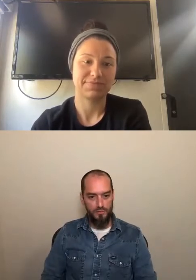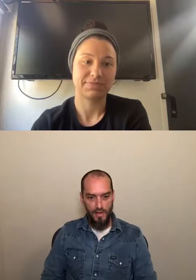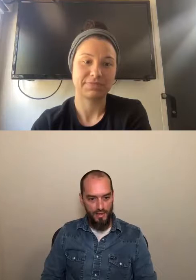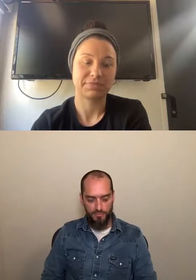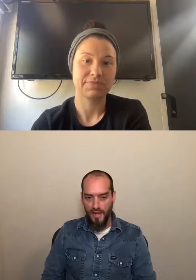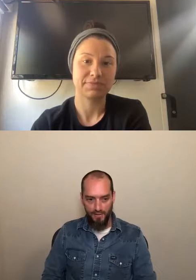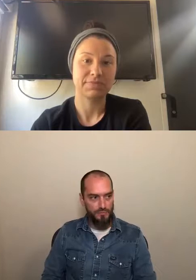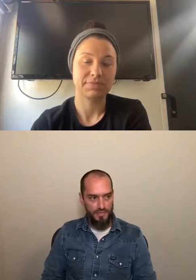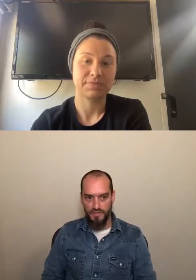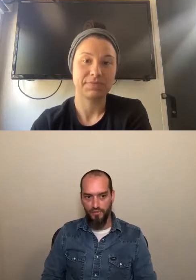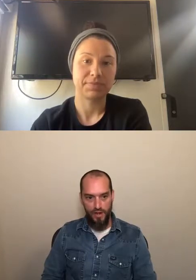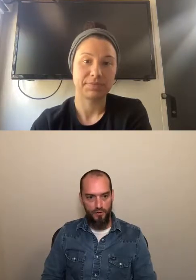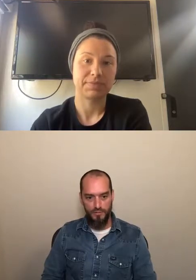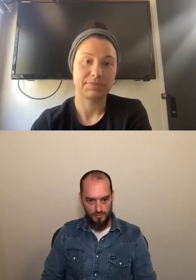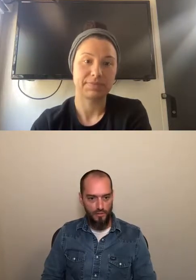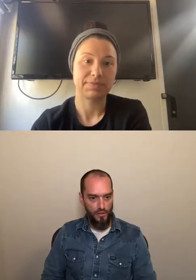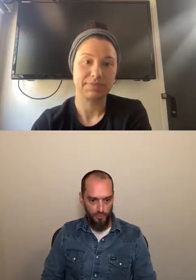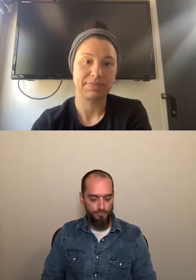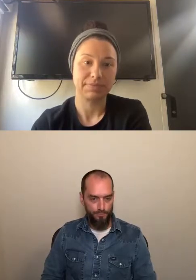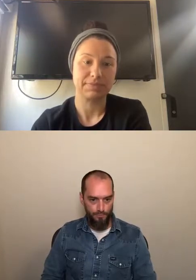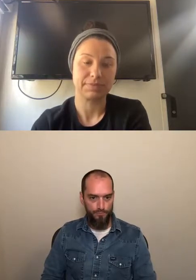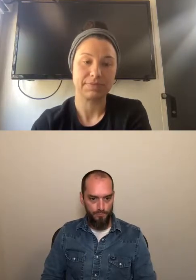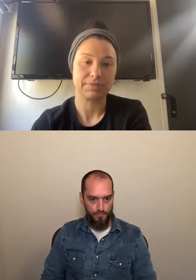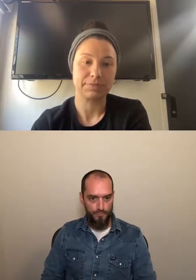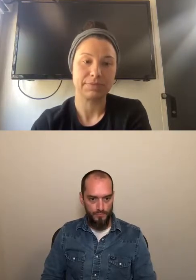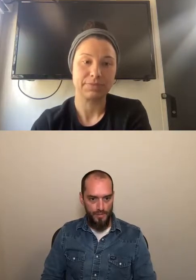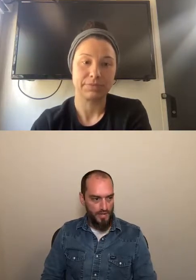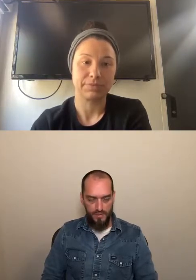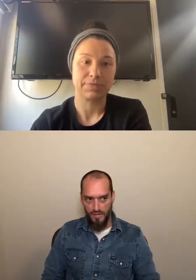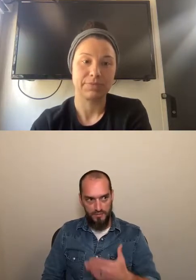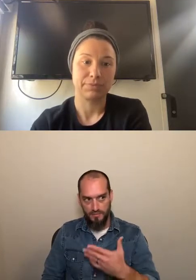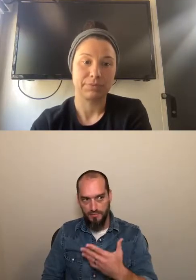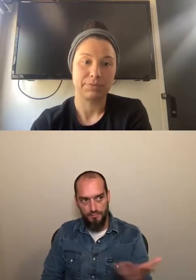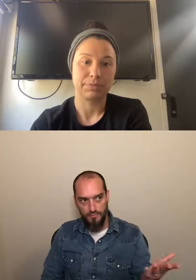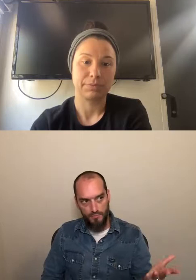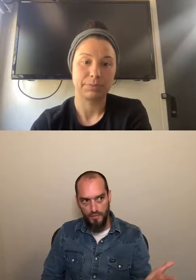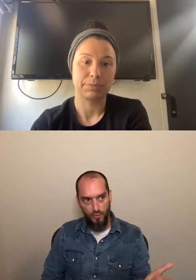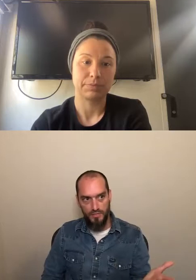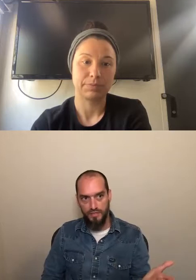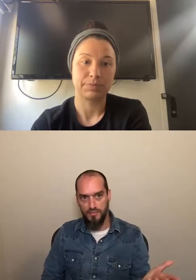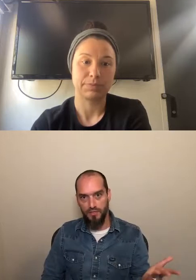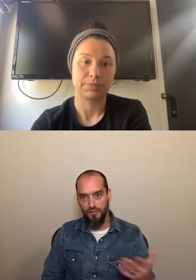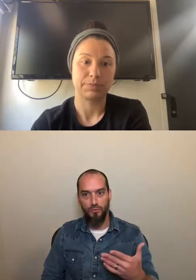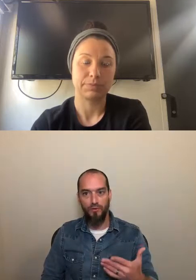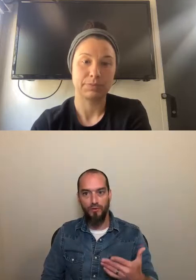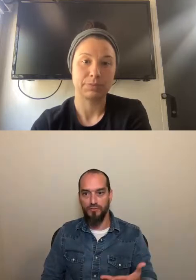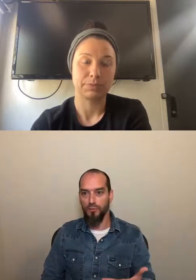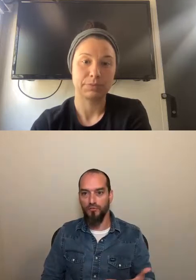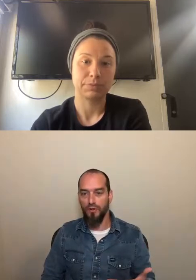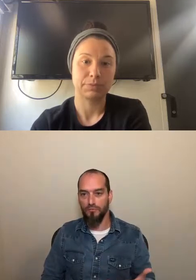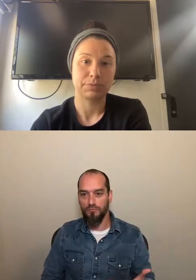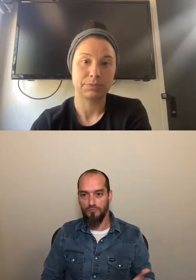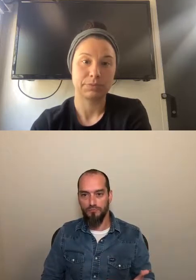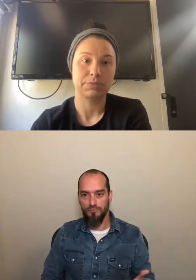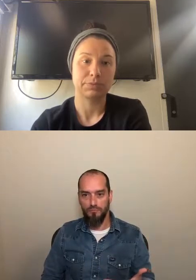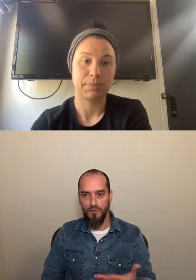2, 3, 4 hours, I have spent 7 hours in a home. And it wasn't necessarily a 12,000 square foot